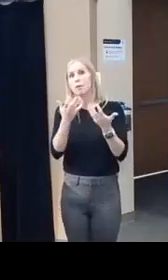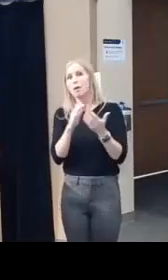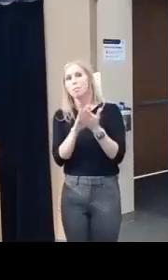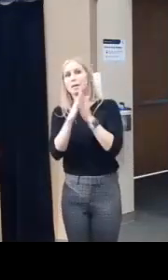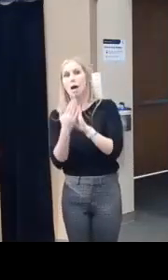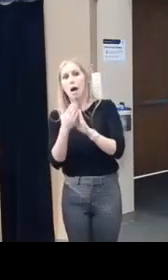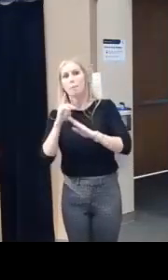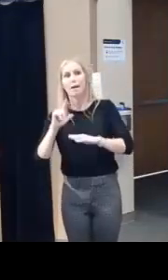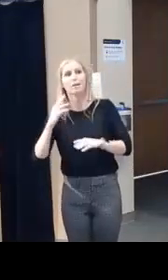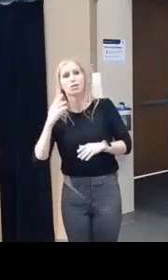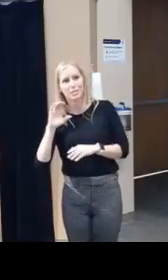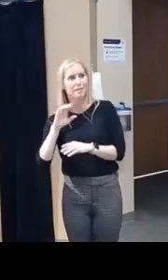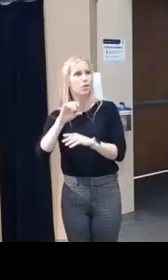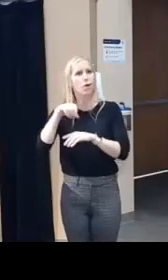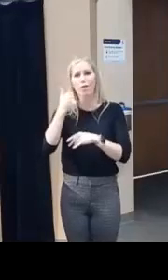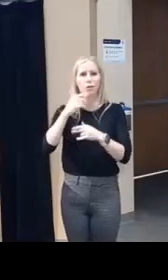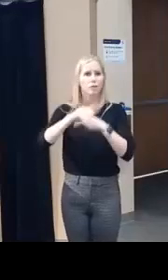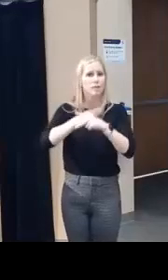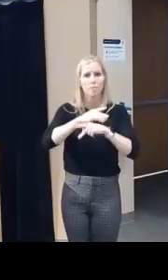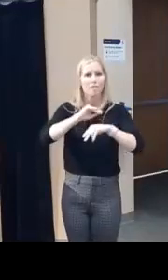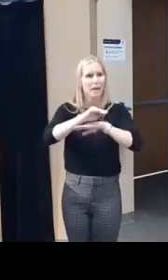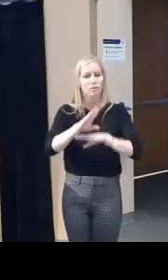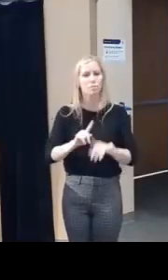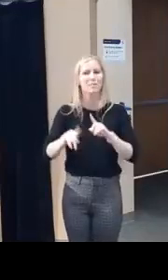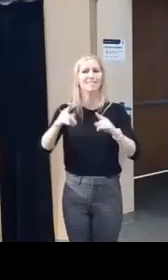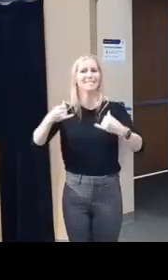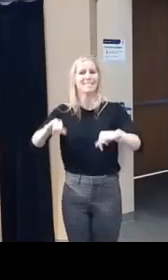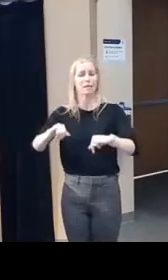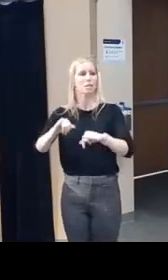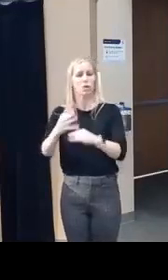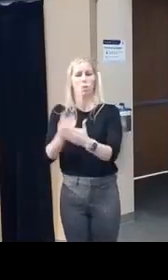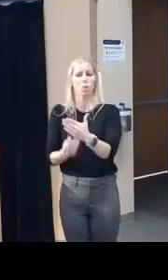but still have not had the core education to address substance use disorders. We're going to